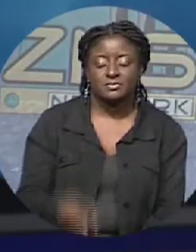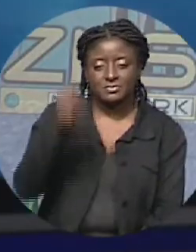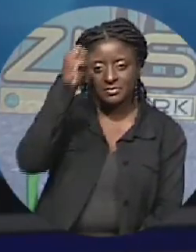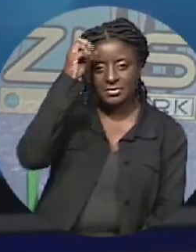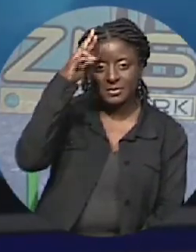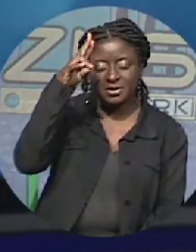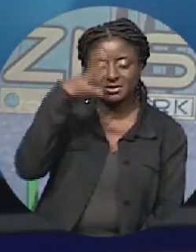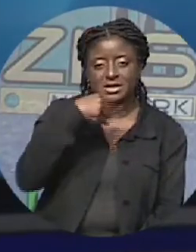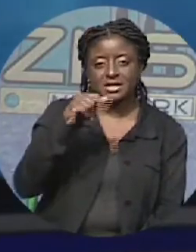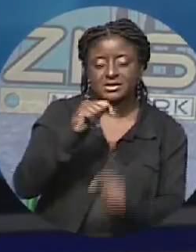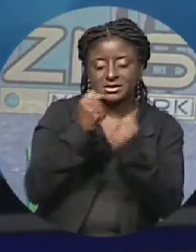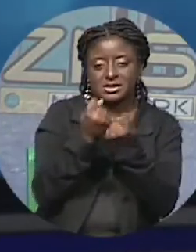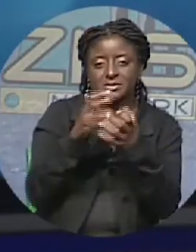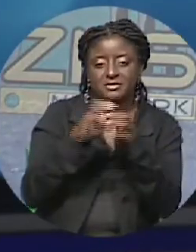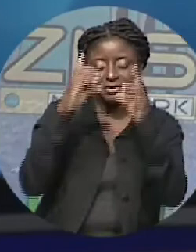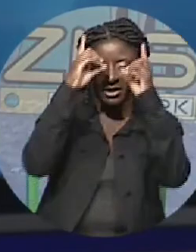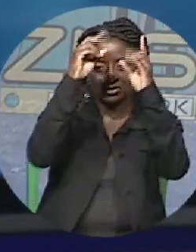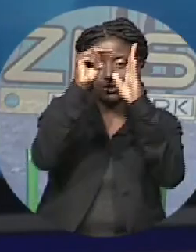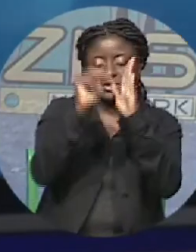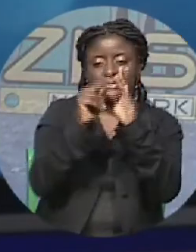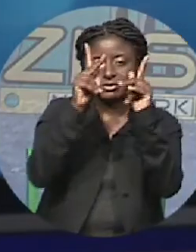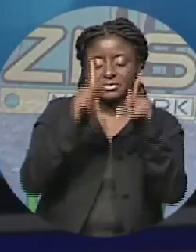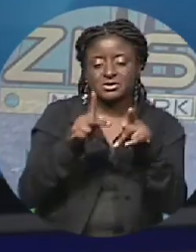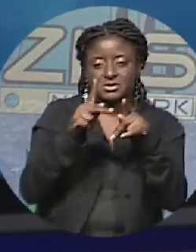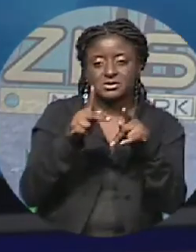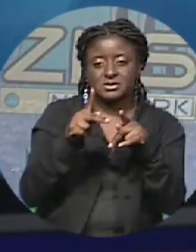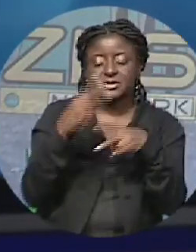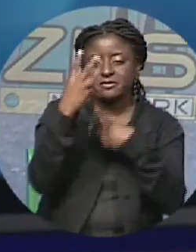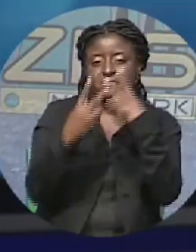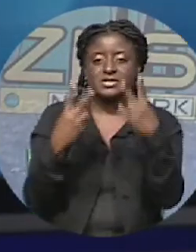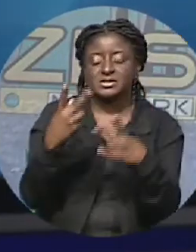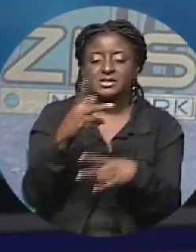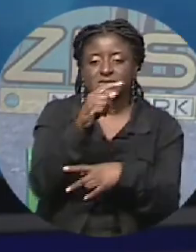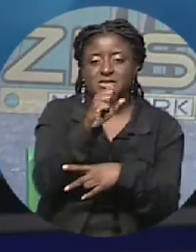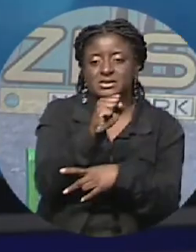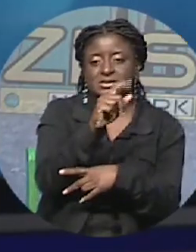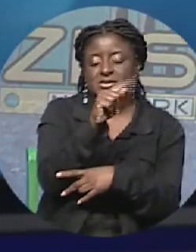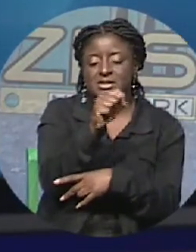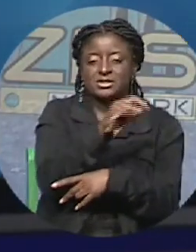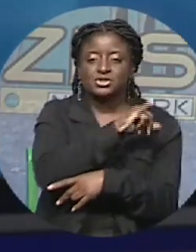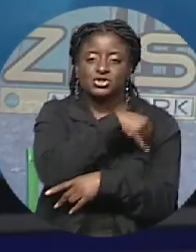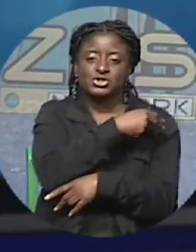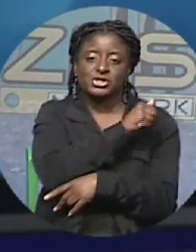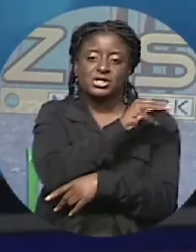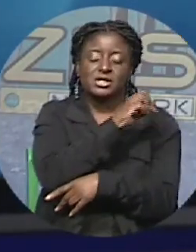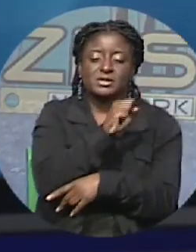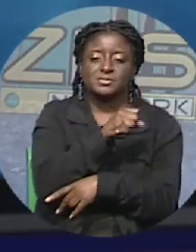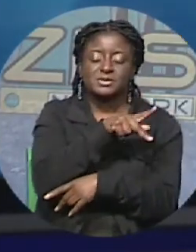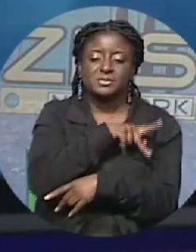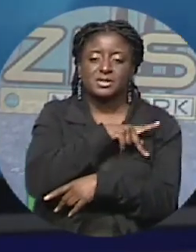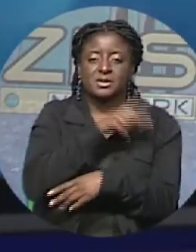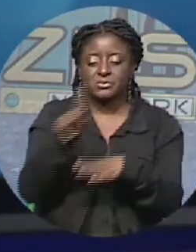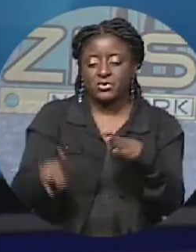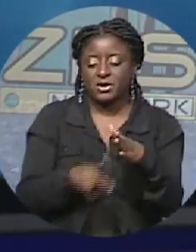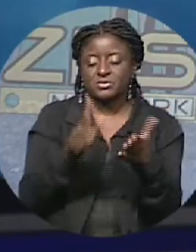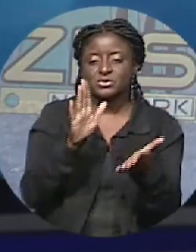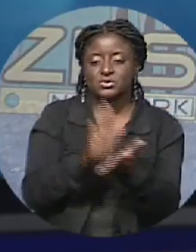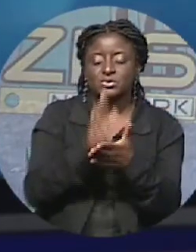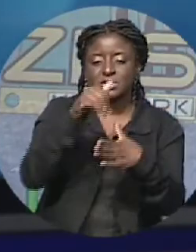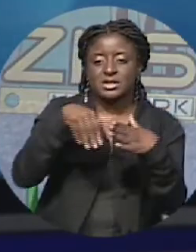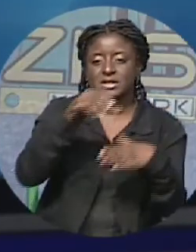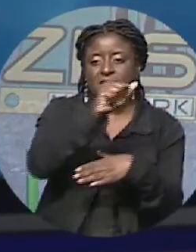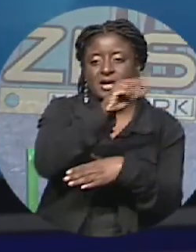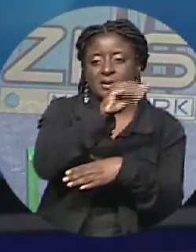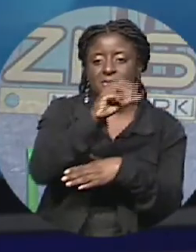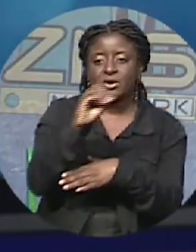of education officials recently visited the St. James Pender Primary School in Sandy Point, Abaco to officially commission the